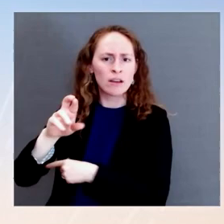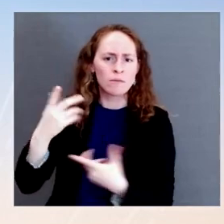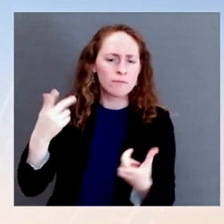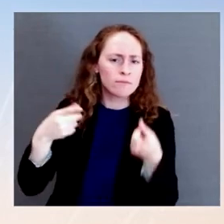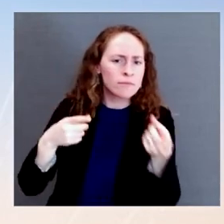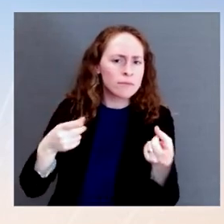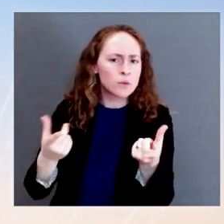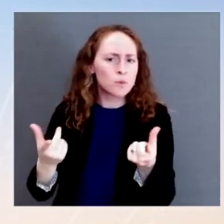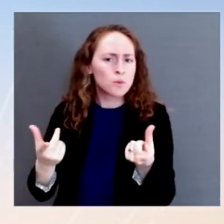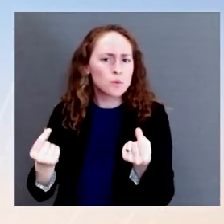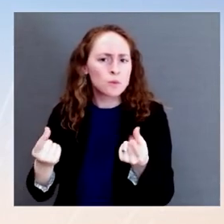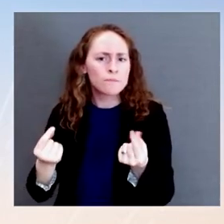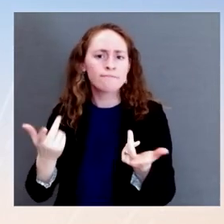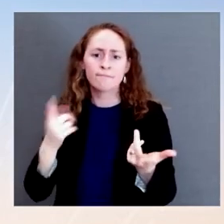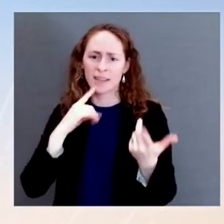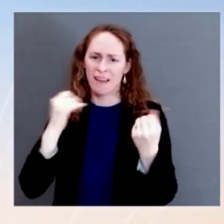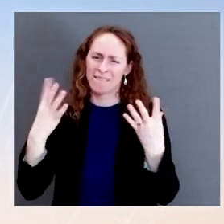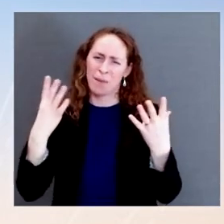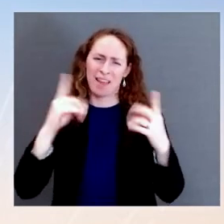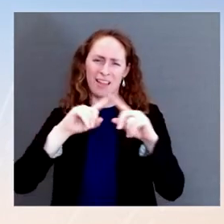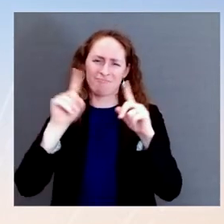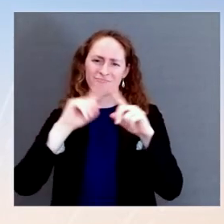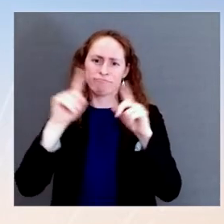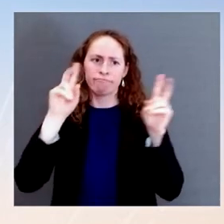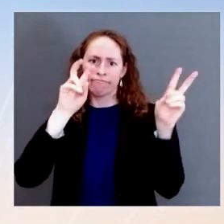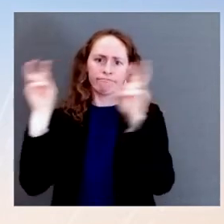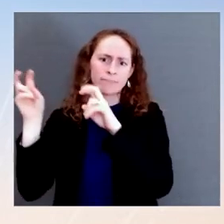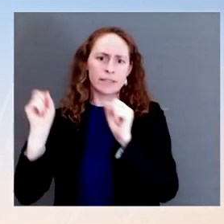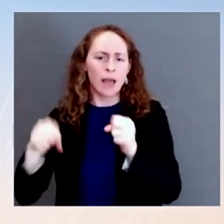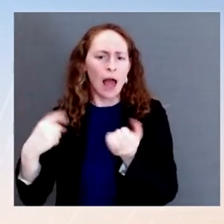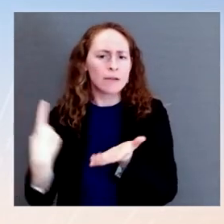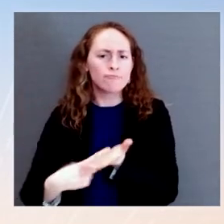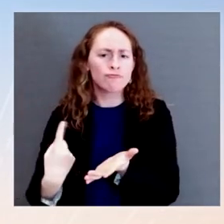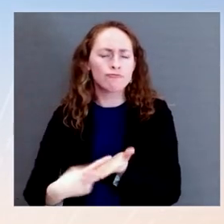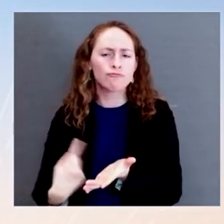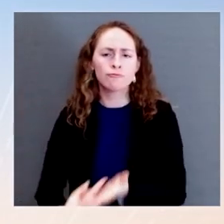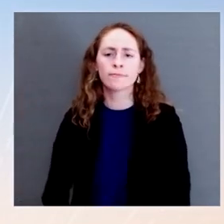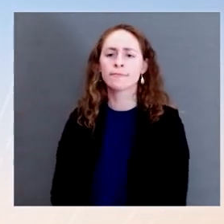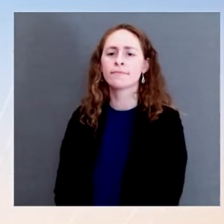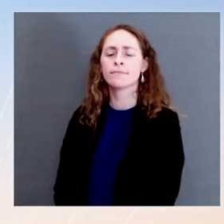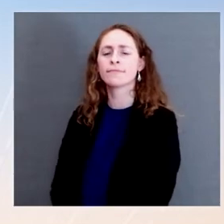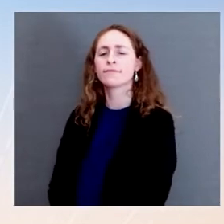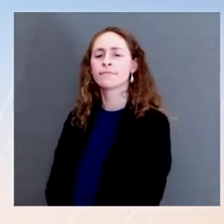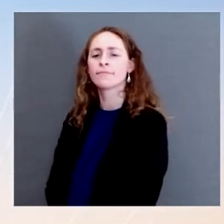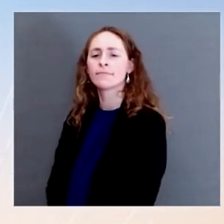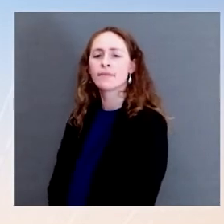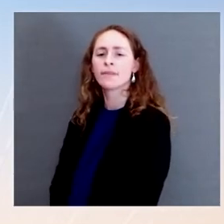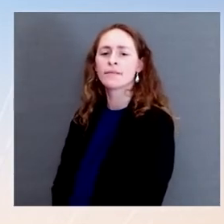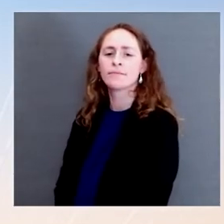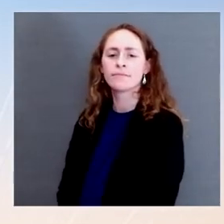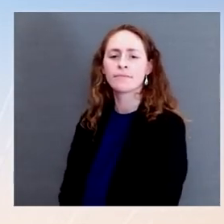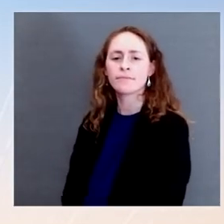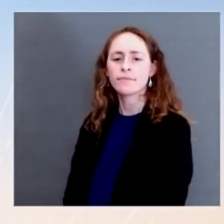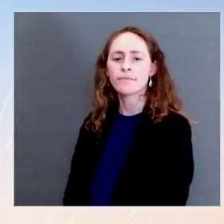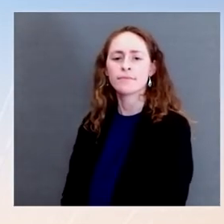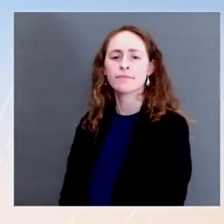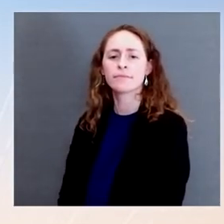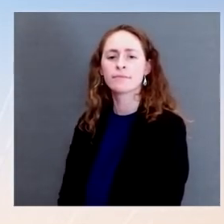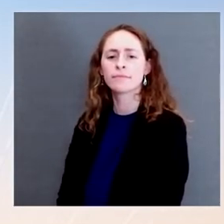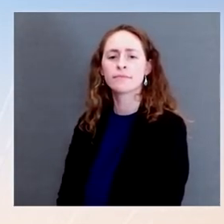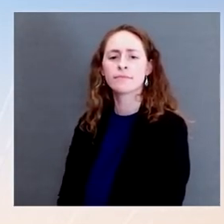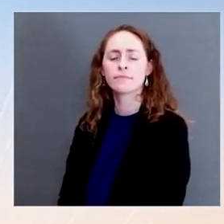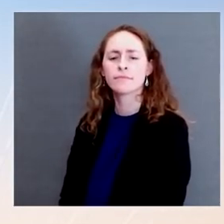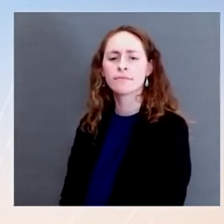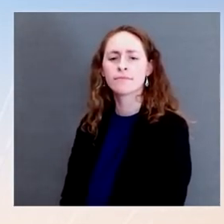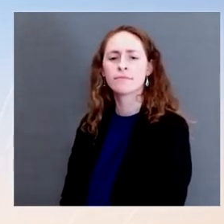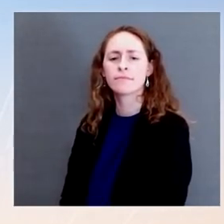China, if I may, is a diplomatic boycott enough given the human rights abuses? Well, let me first say, everybody can call it whatever